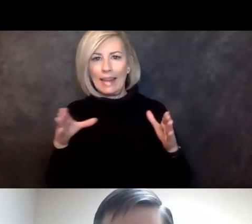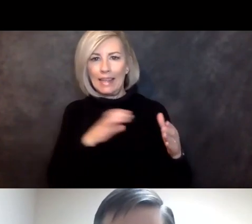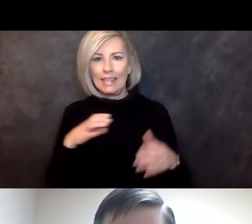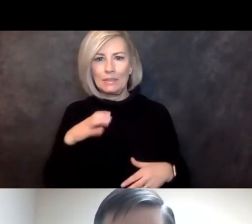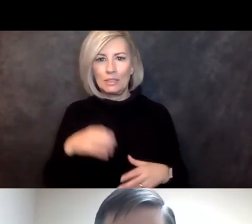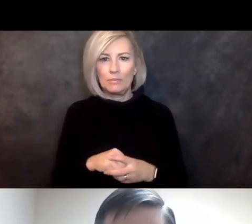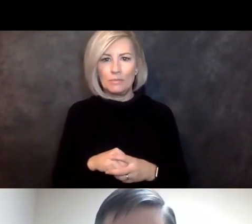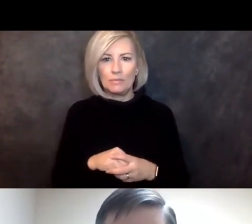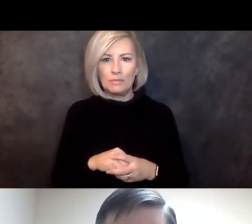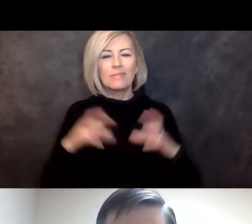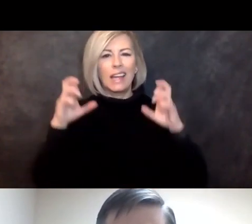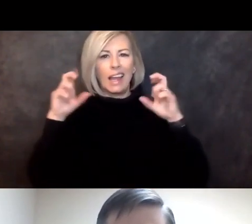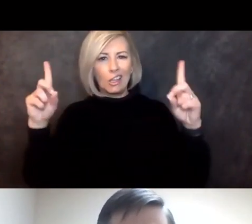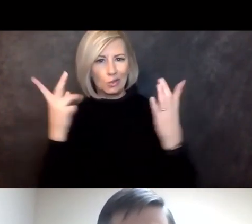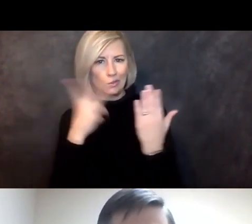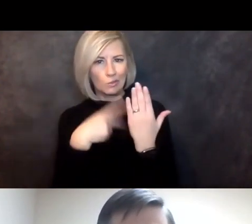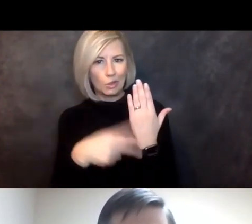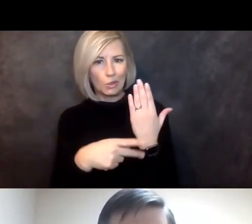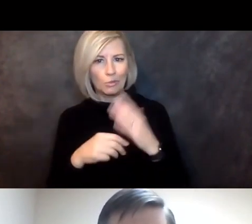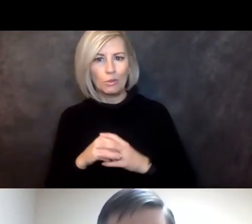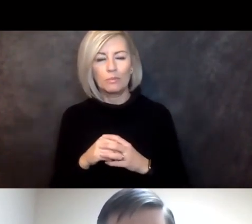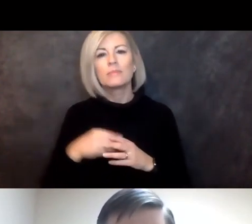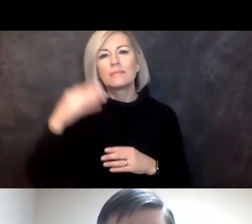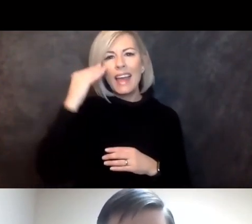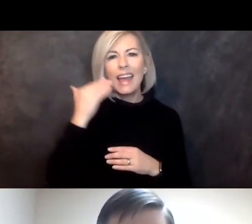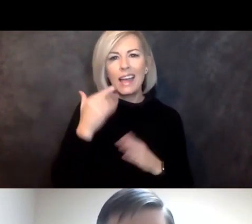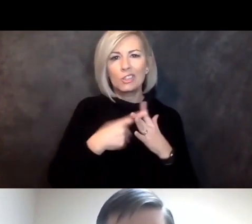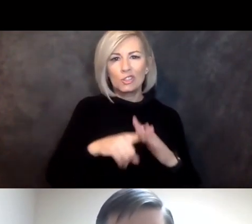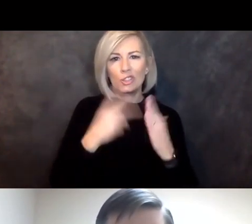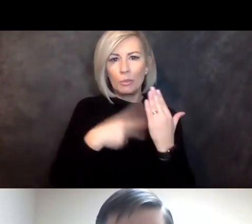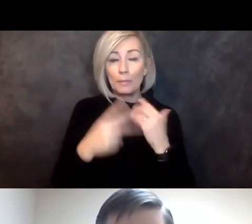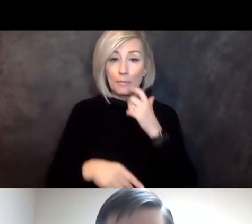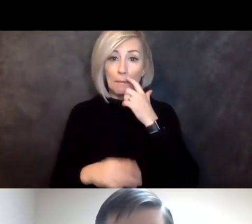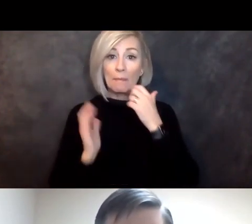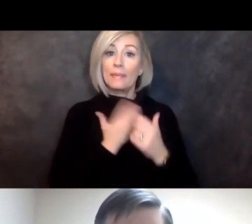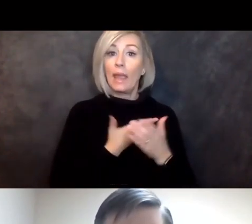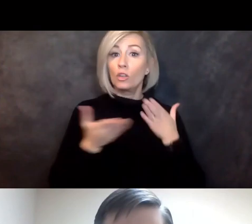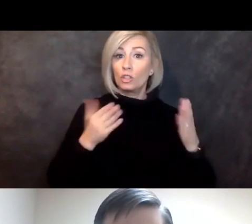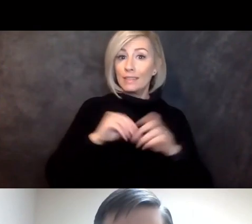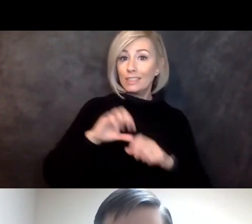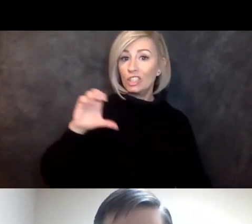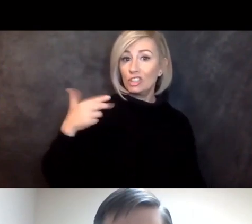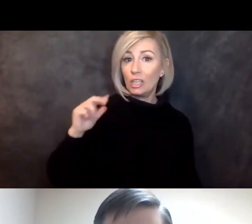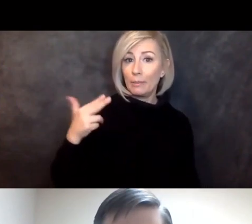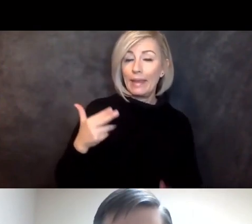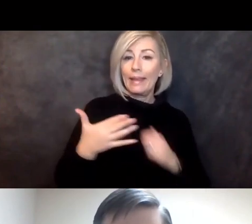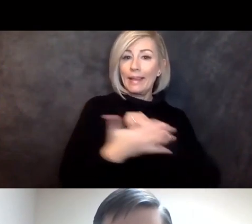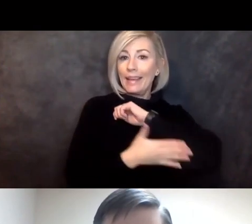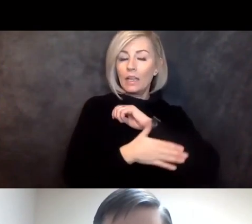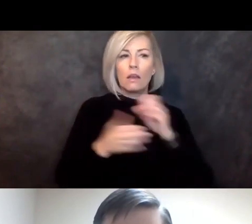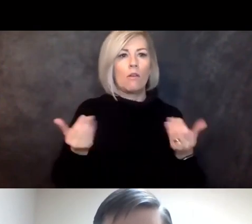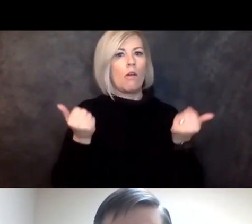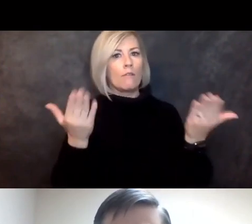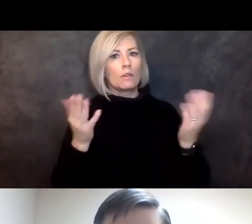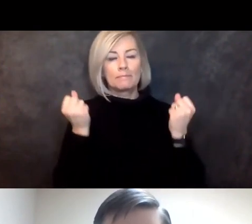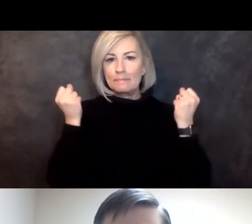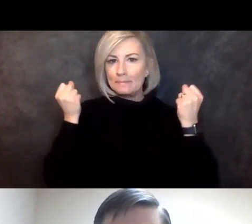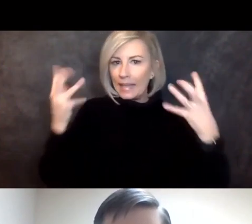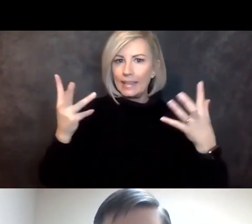Education Program, a head start program. Our services in Champaign County offers many services to